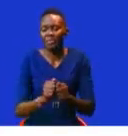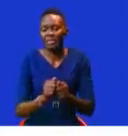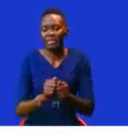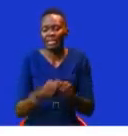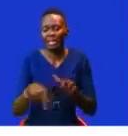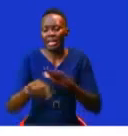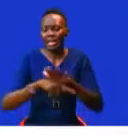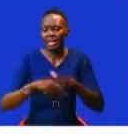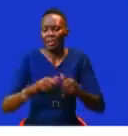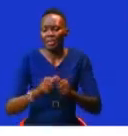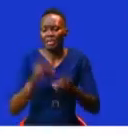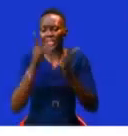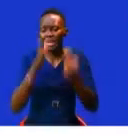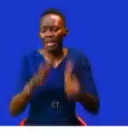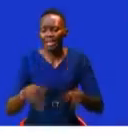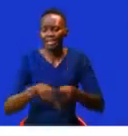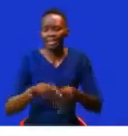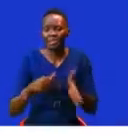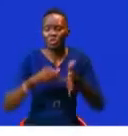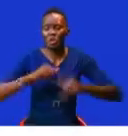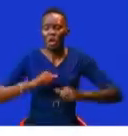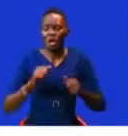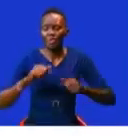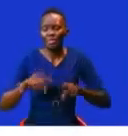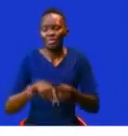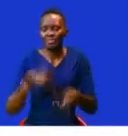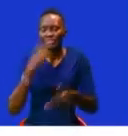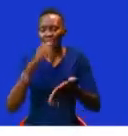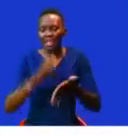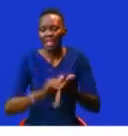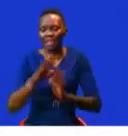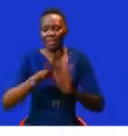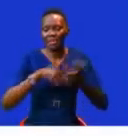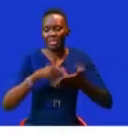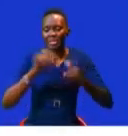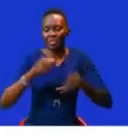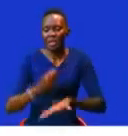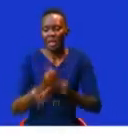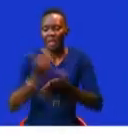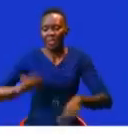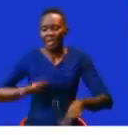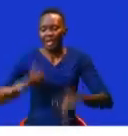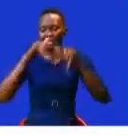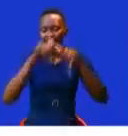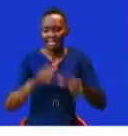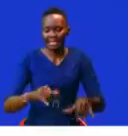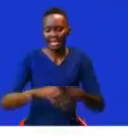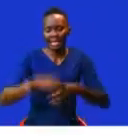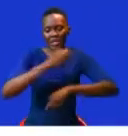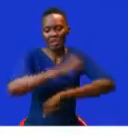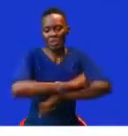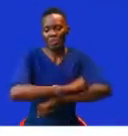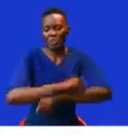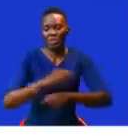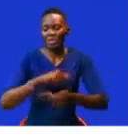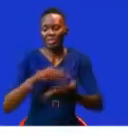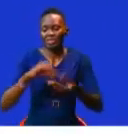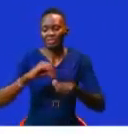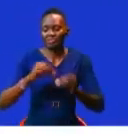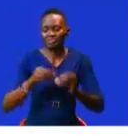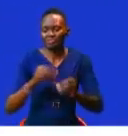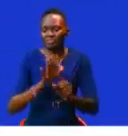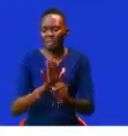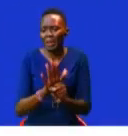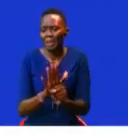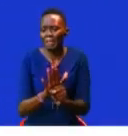kakore neo nyi morne, kao wacho wacheno makamai, koro biro mionyi manyiri, obedie siku kendoke tumaino geso. A good number drop out of